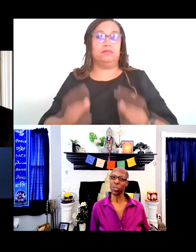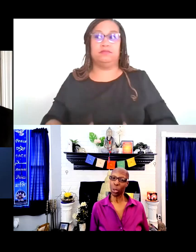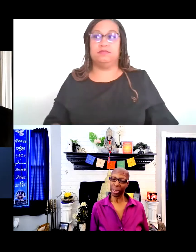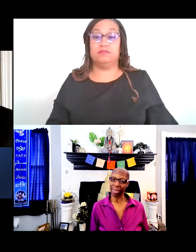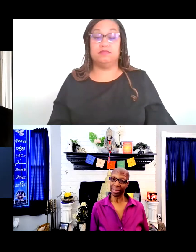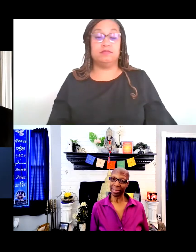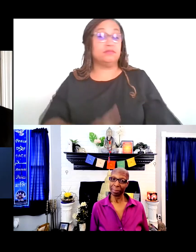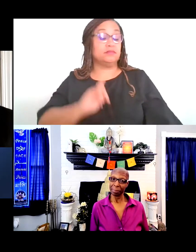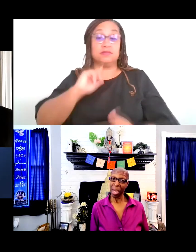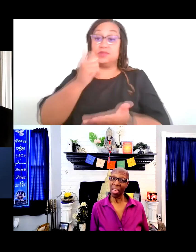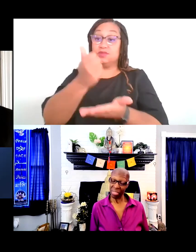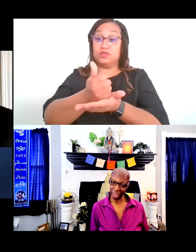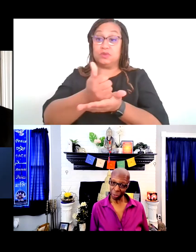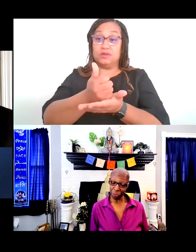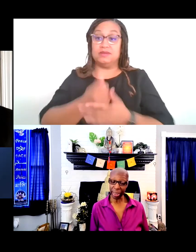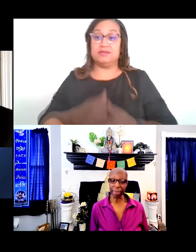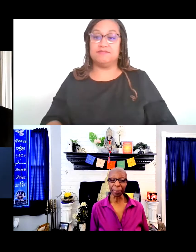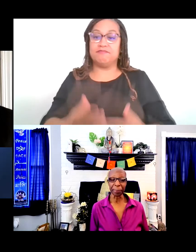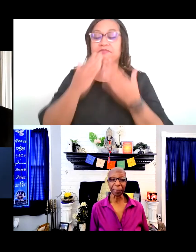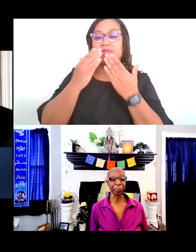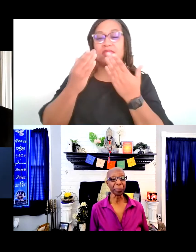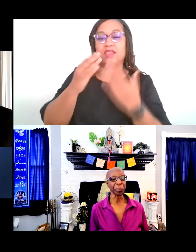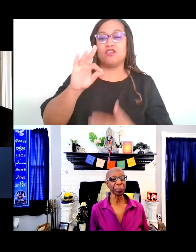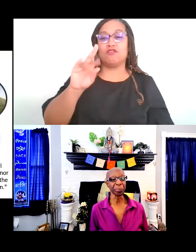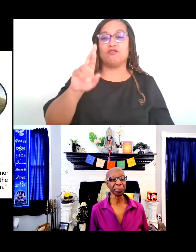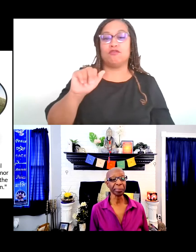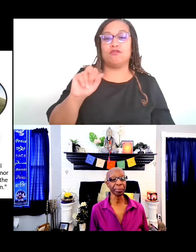And so it is. Thank you, Frank.